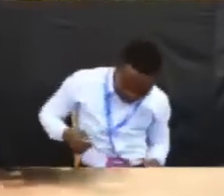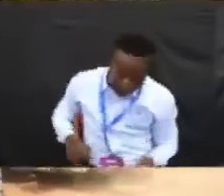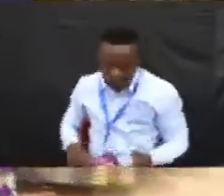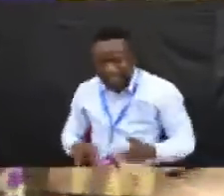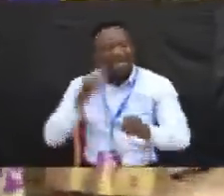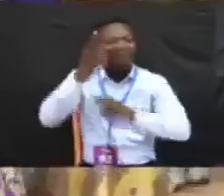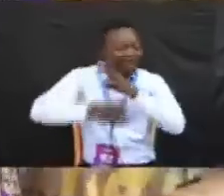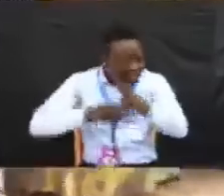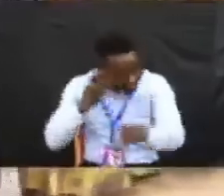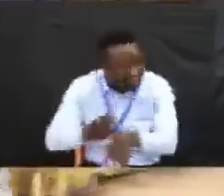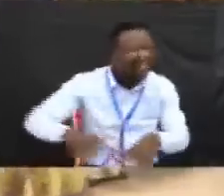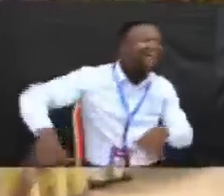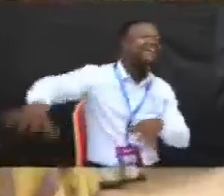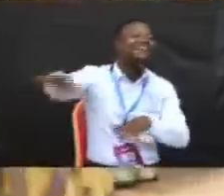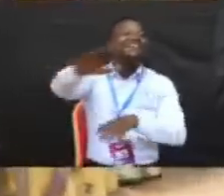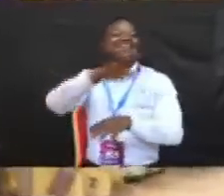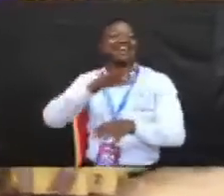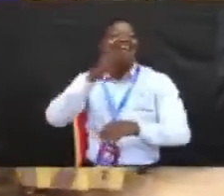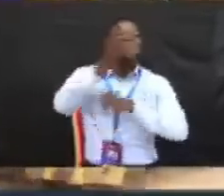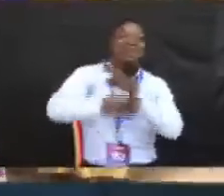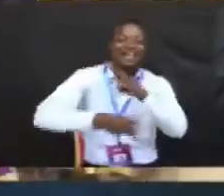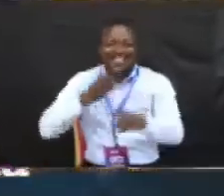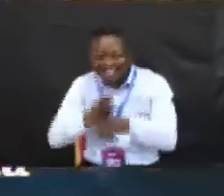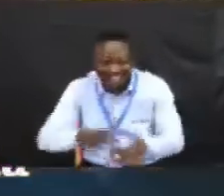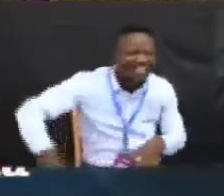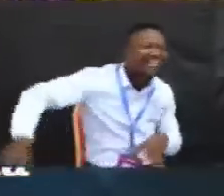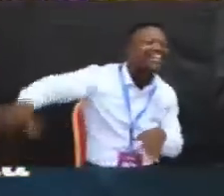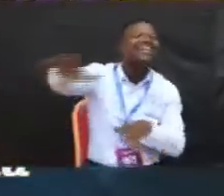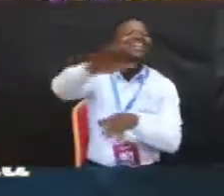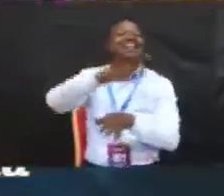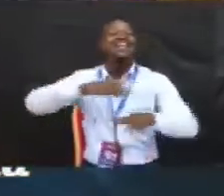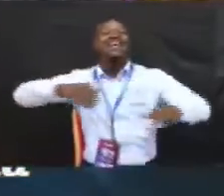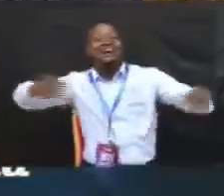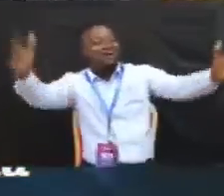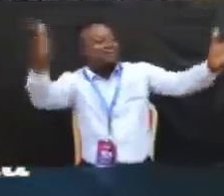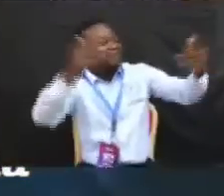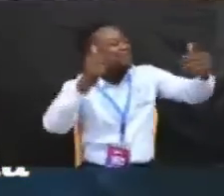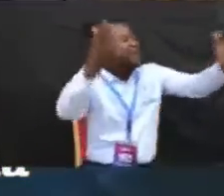How many? How many? How many?